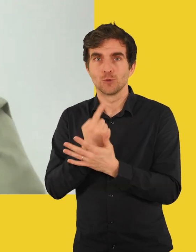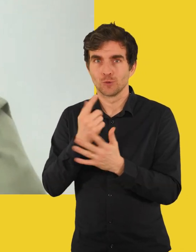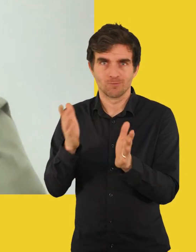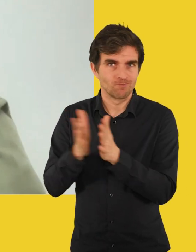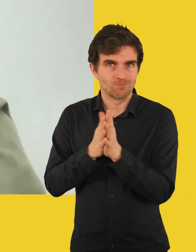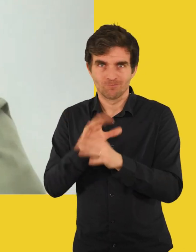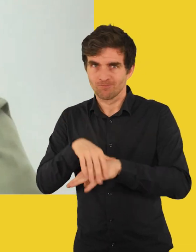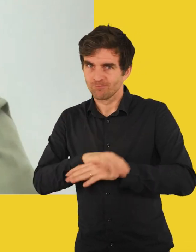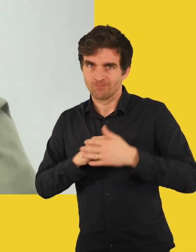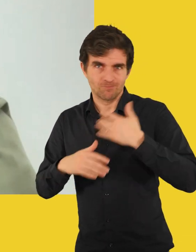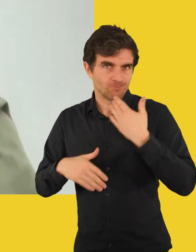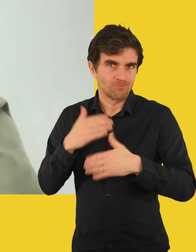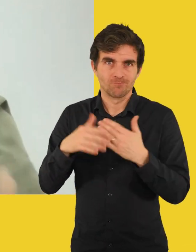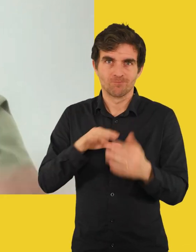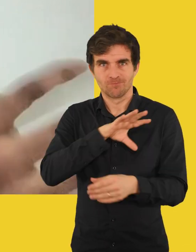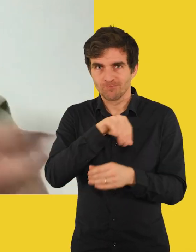and